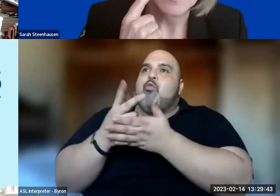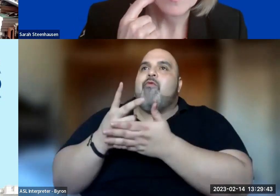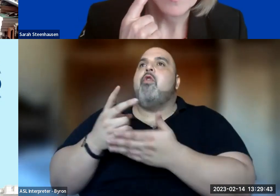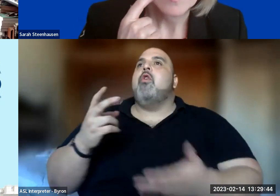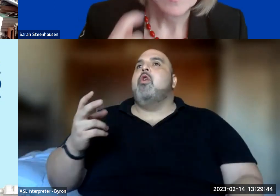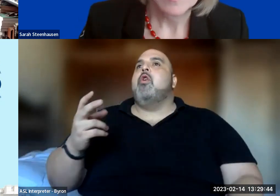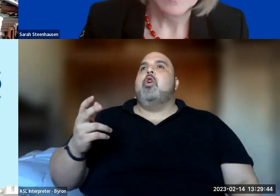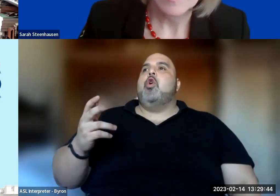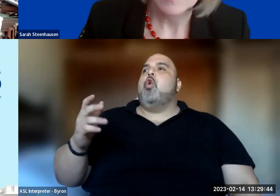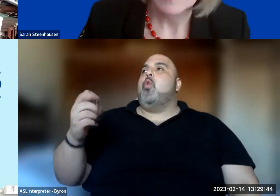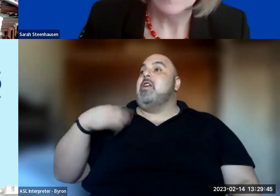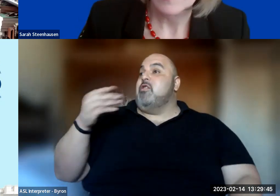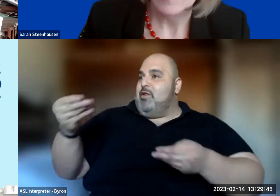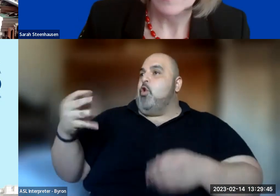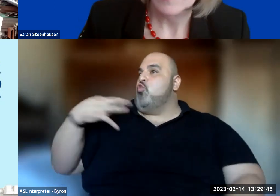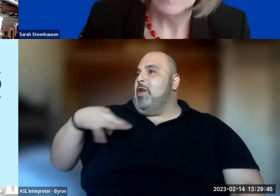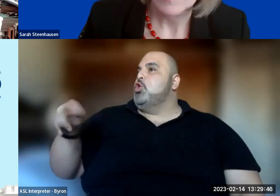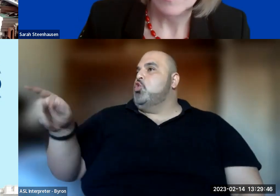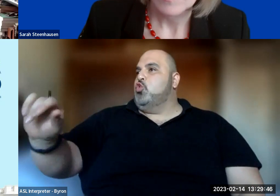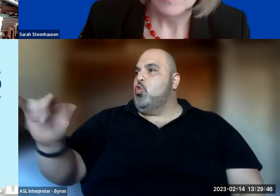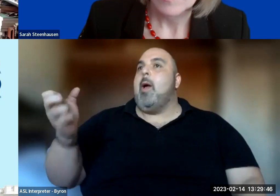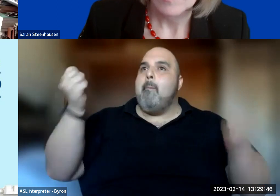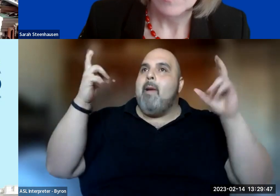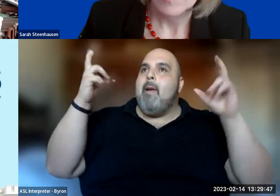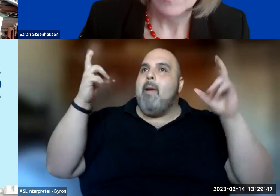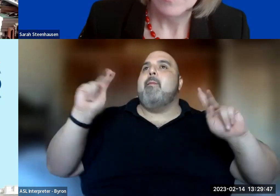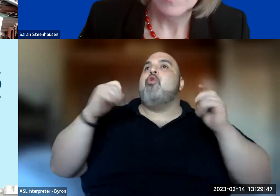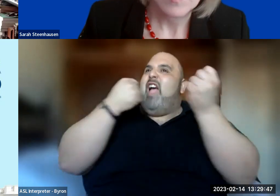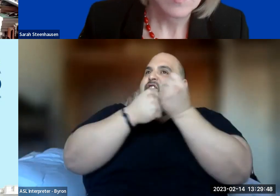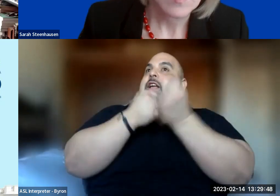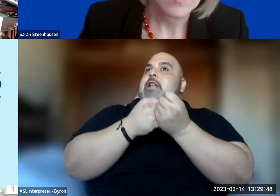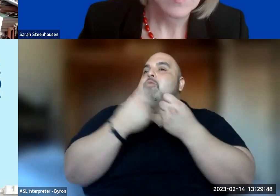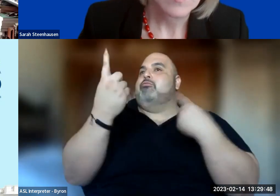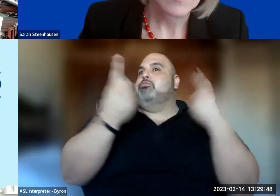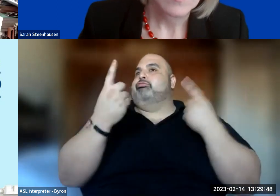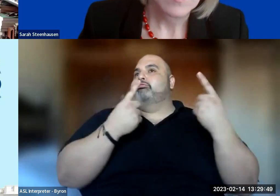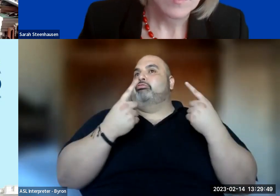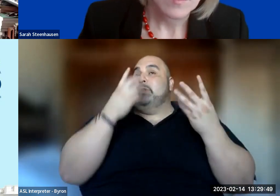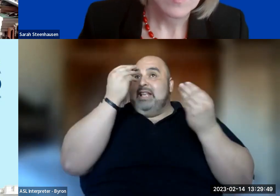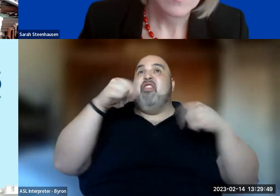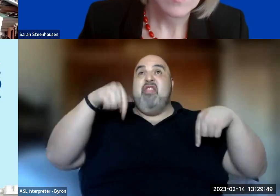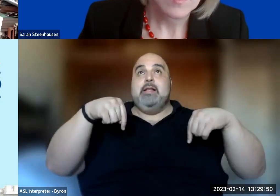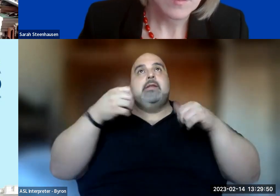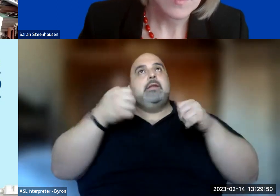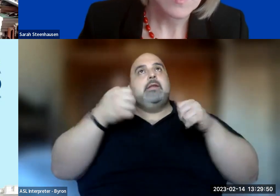we also got to give credit to you too, Howard, and the many other self-advocates who came forward to say this is a priority and this is needed. Thank